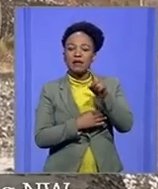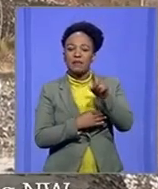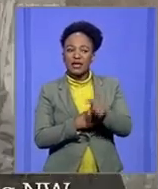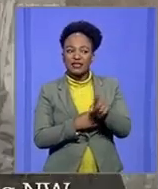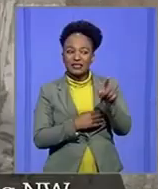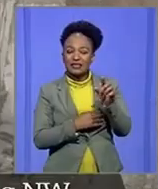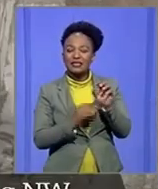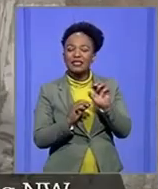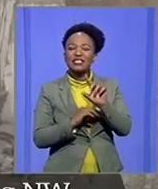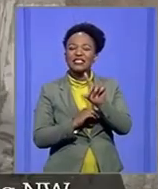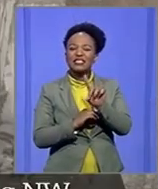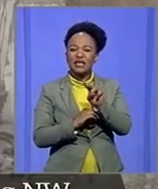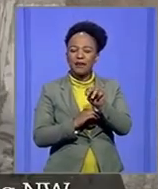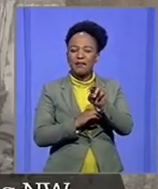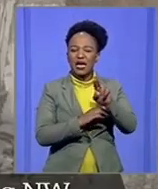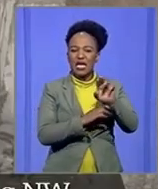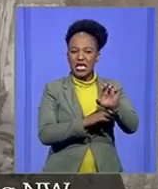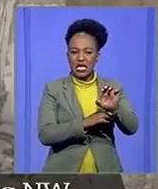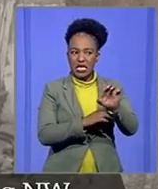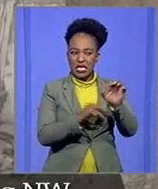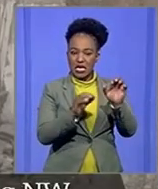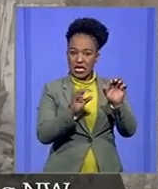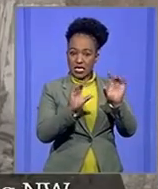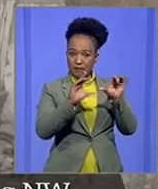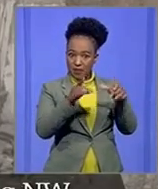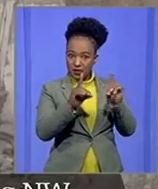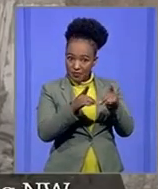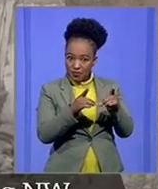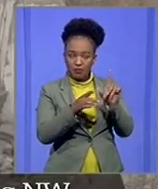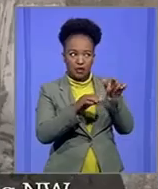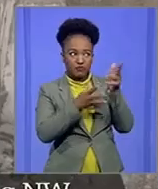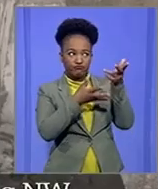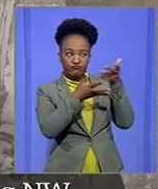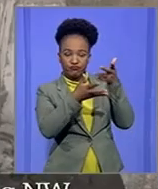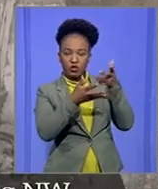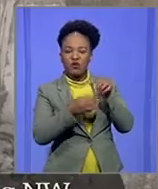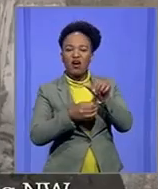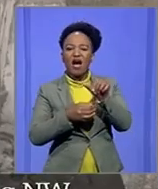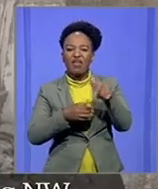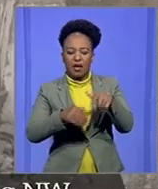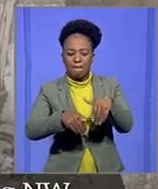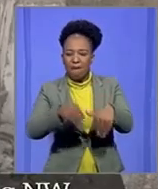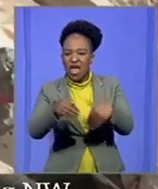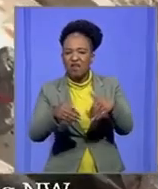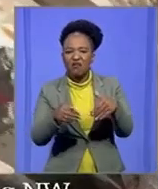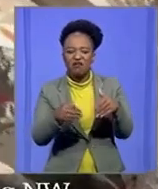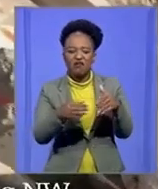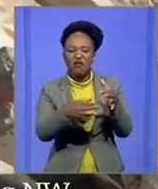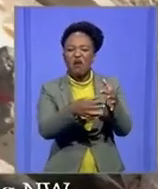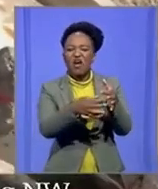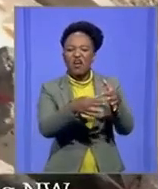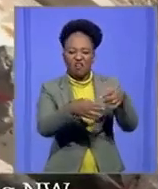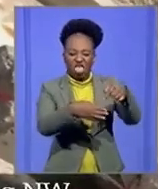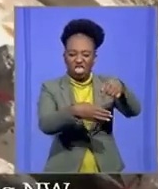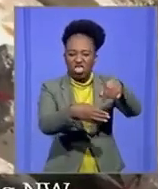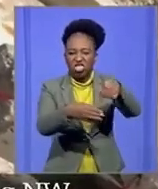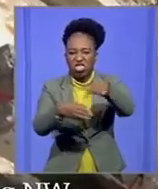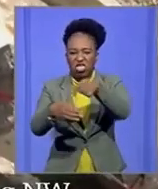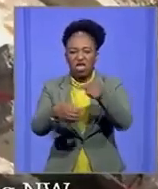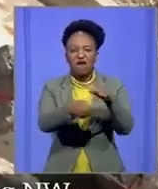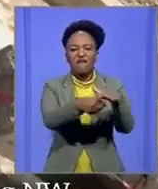Diminerale go bua ka meepo e sa tswalang sentle mo profenseng ya North West jaaka karolo ya go samagana le ditiragalo tsa go epa e se mo